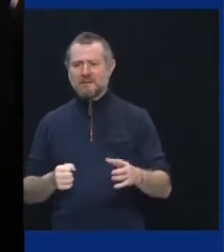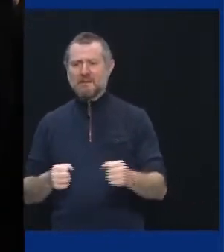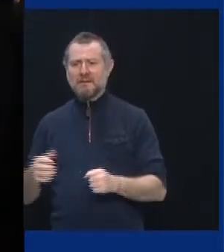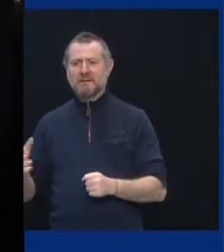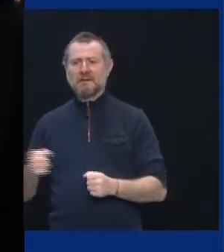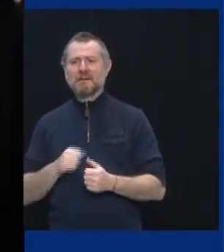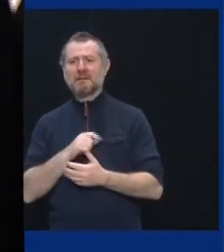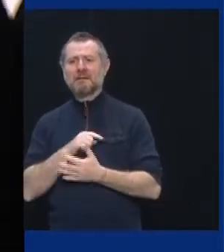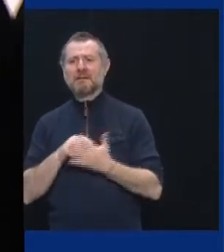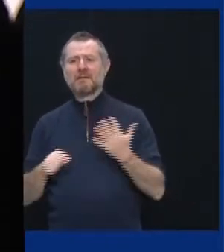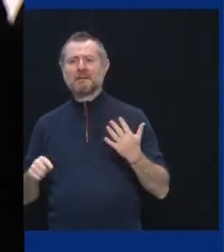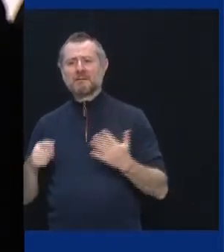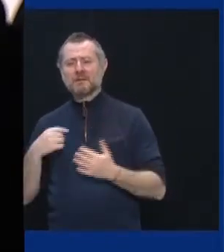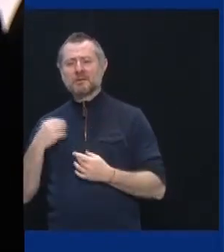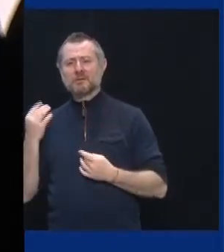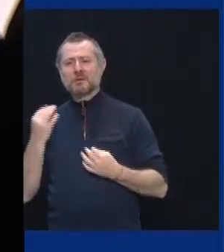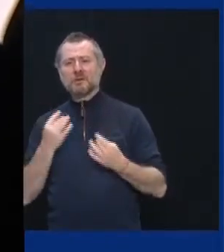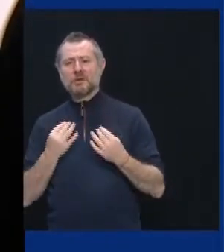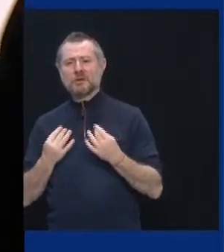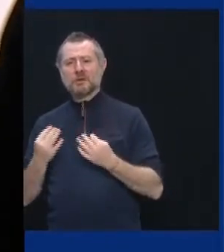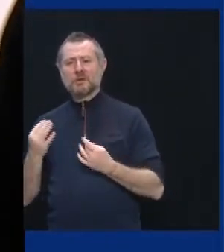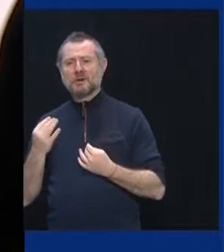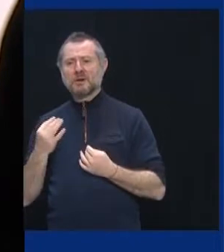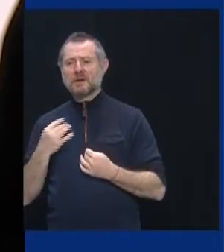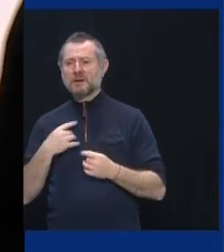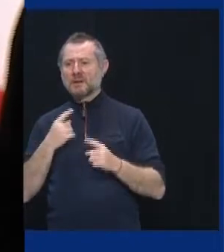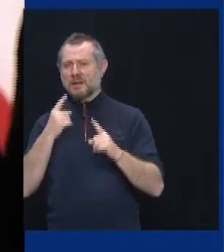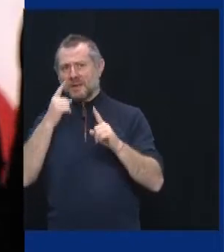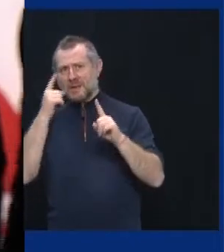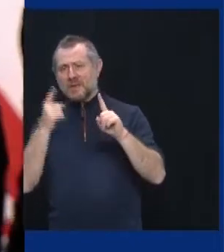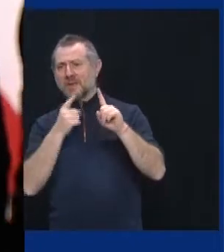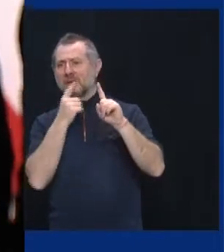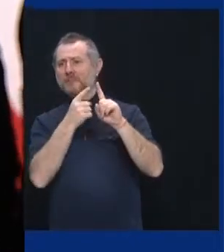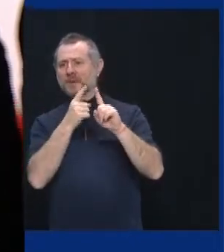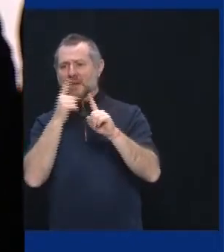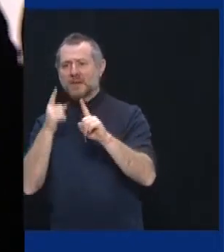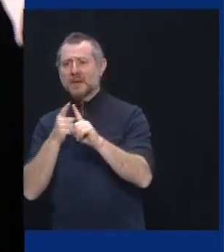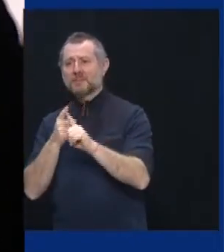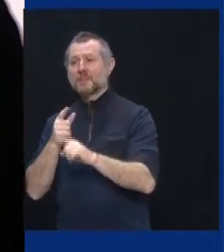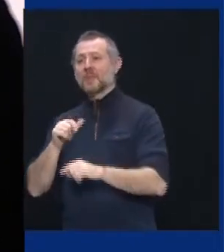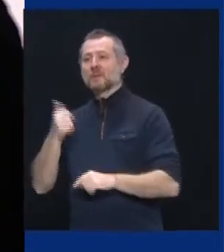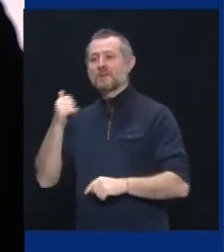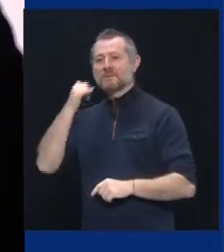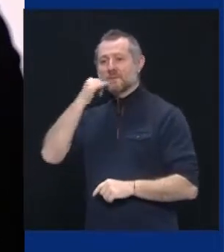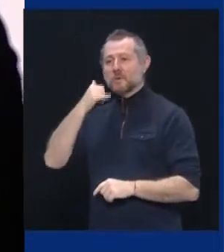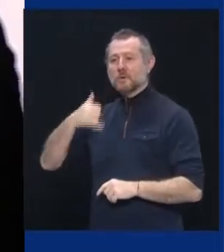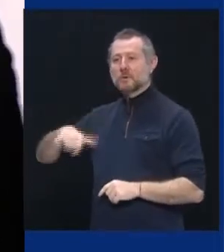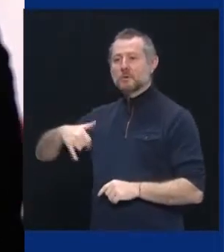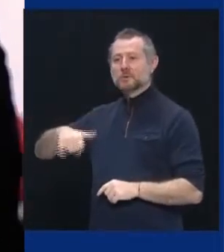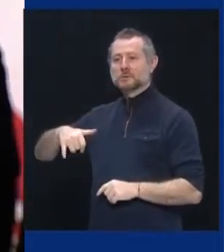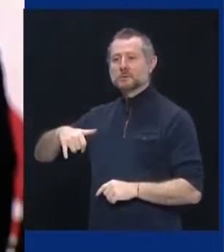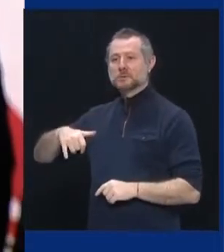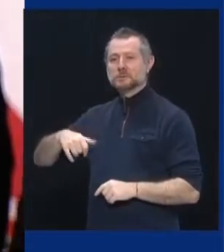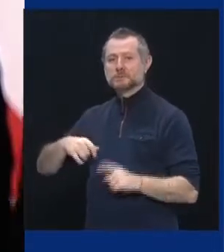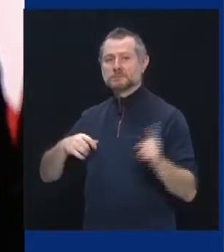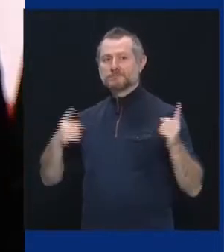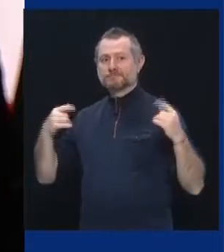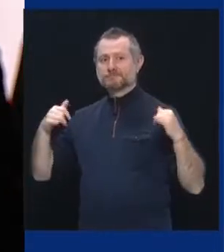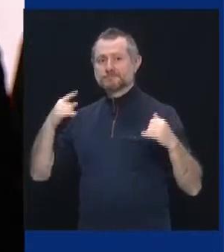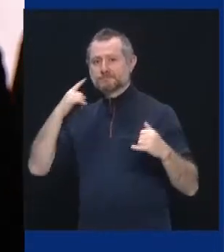thoughts, these aims together to do something spectacular? So, ladies and gentlemen, what you have